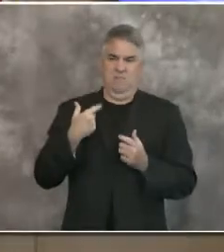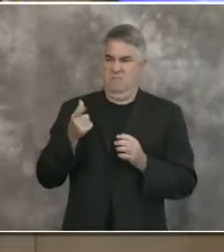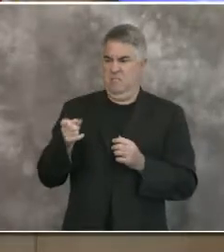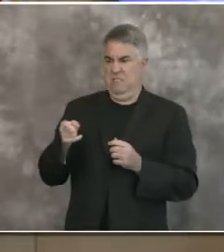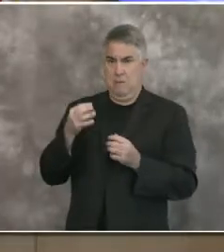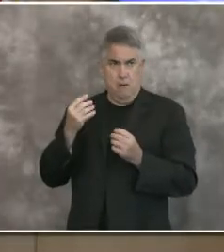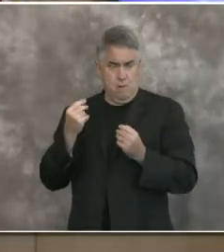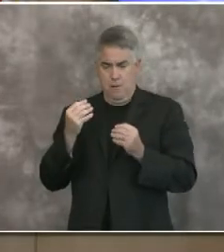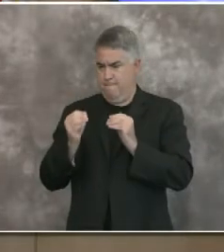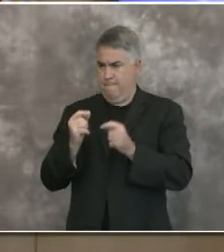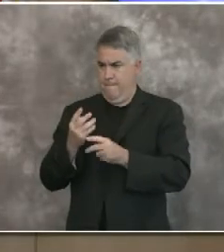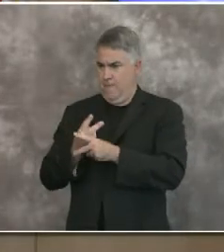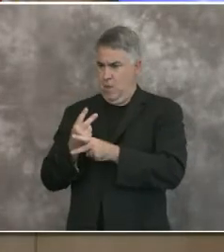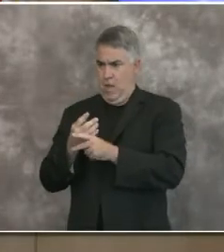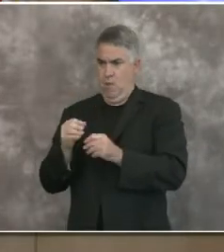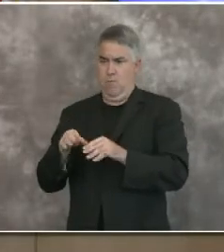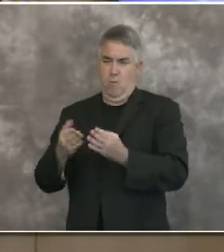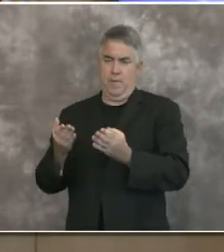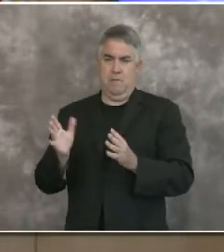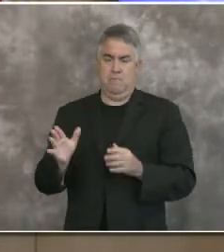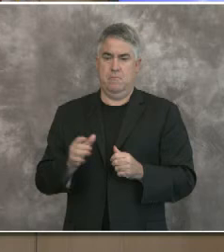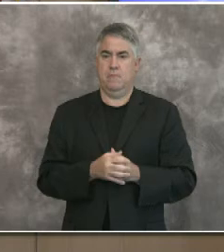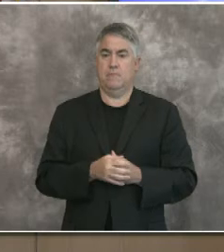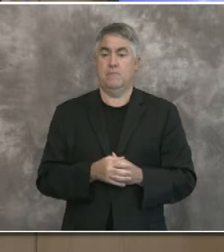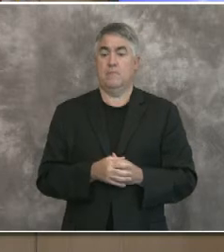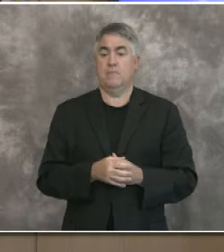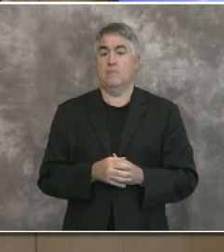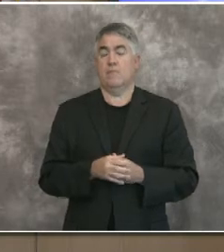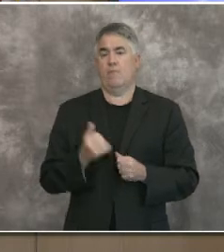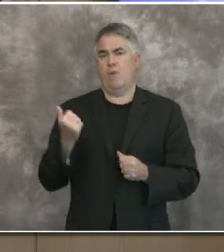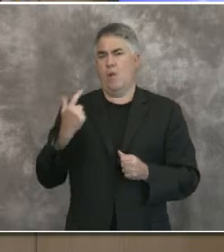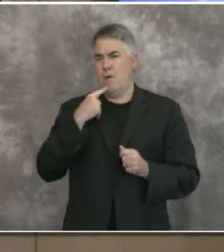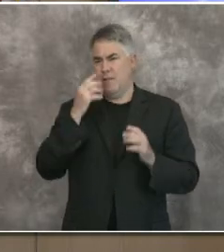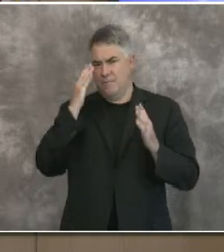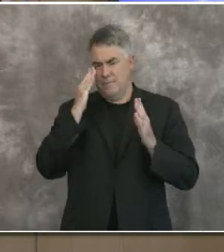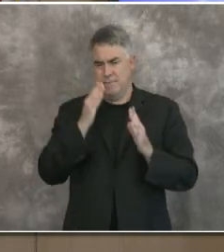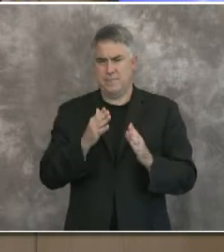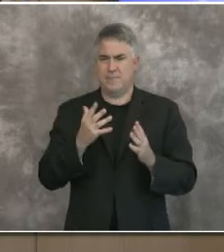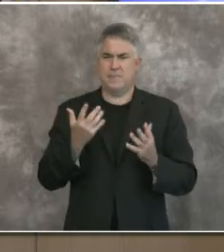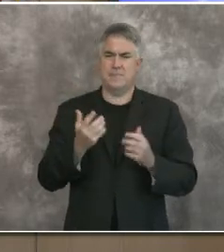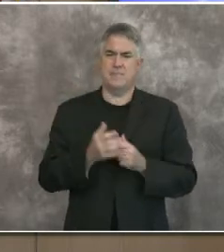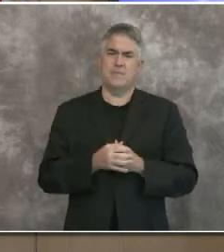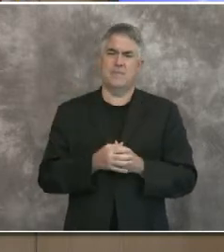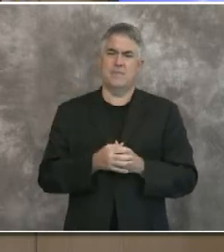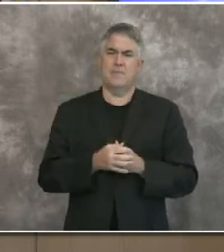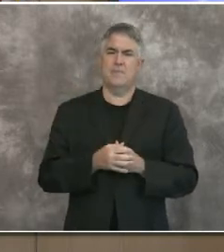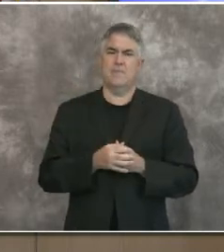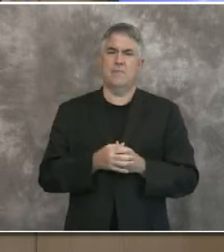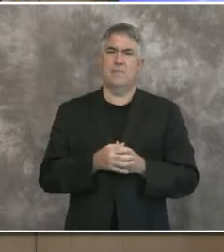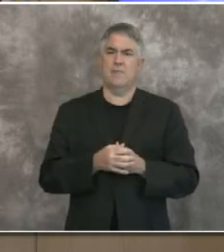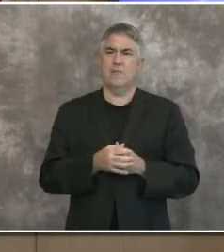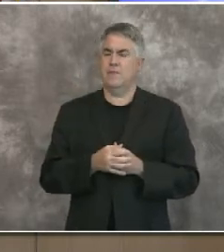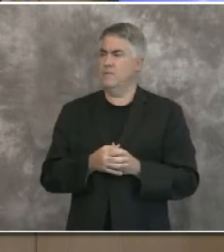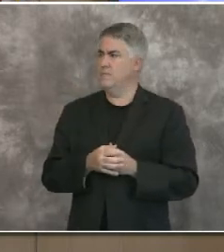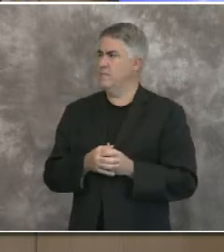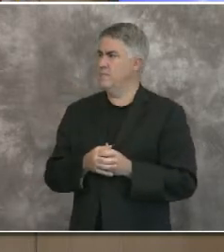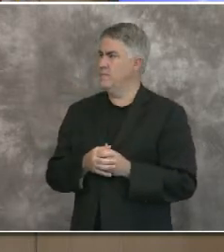guidance, which we've talked a lot about, is, let me take that slide down.